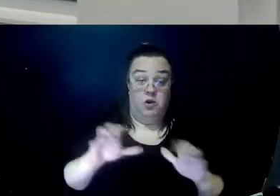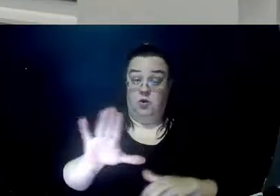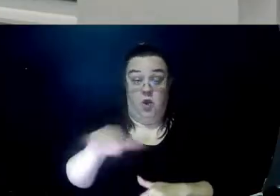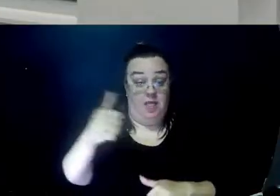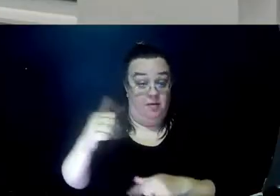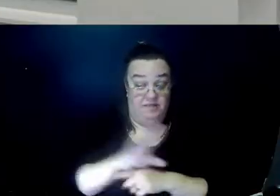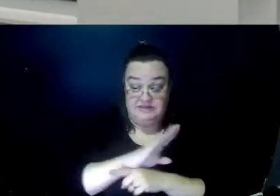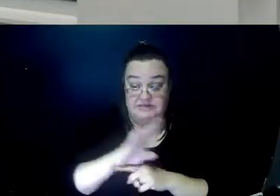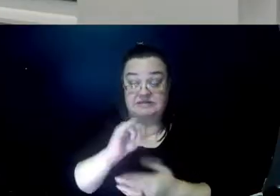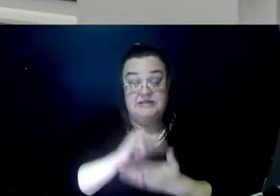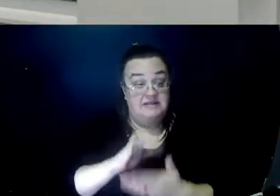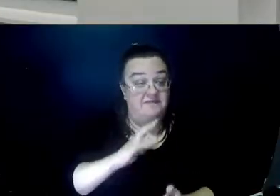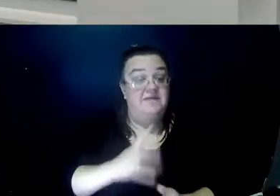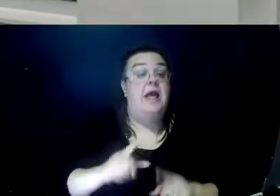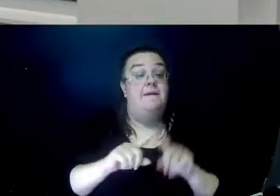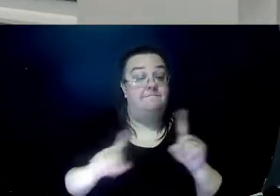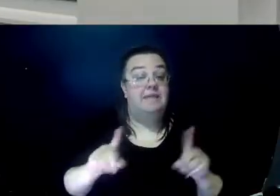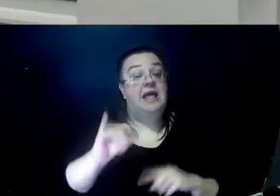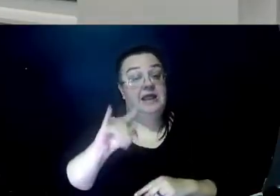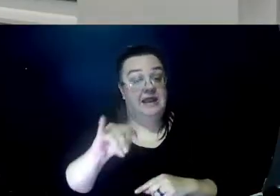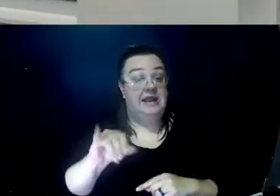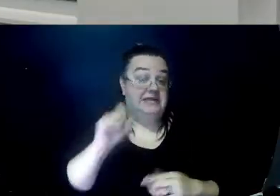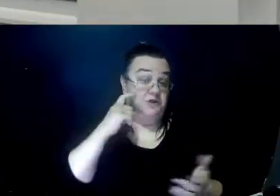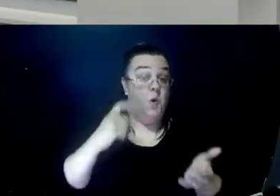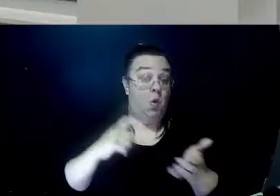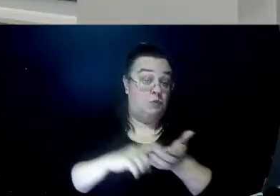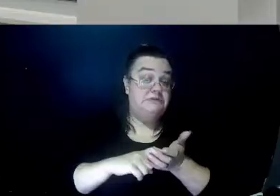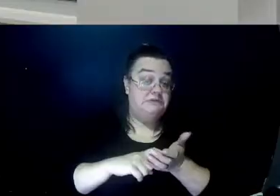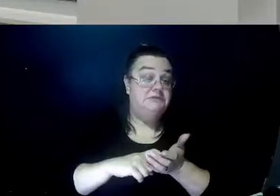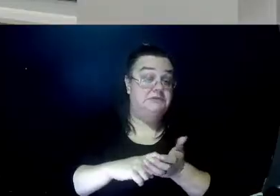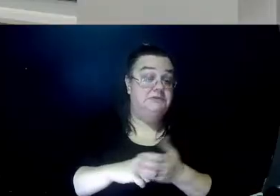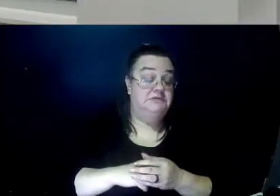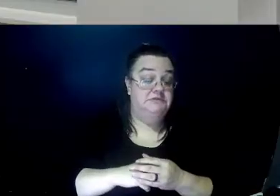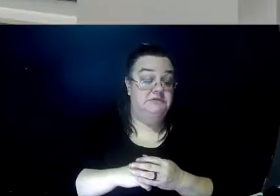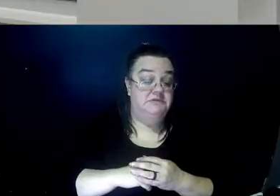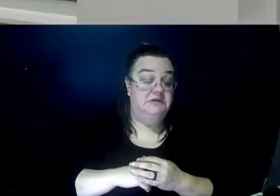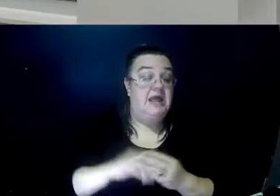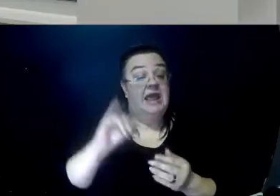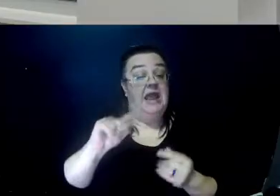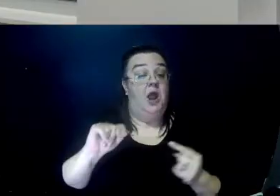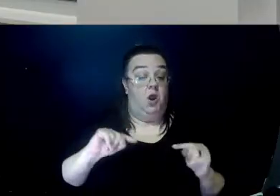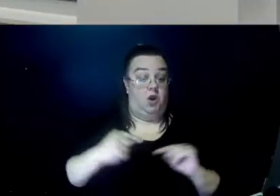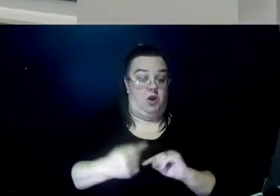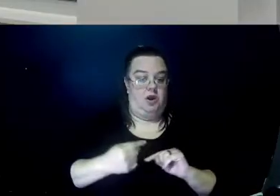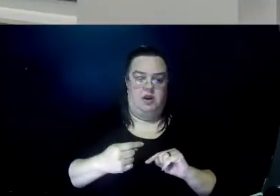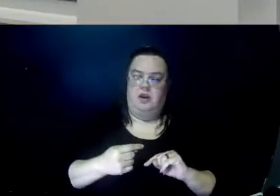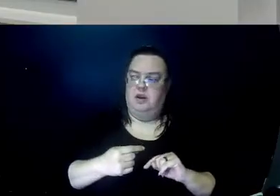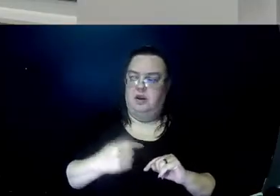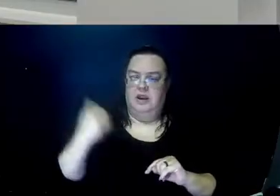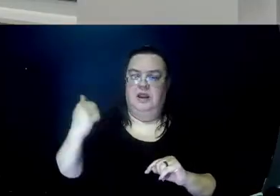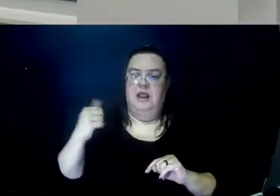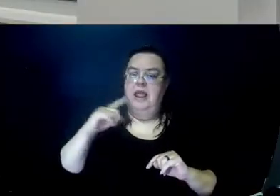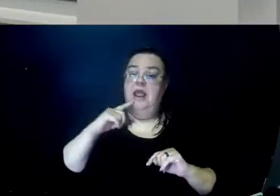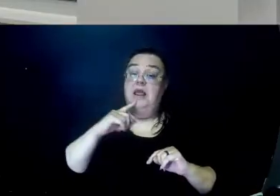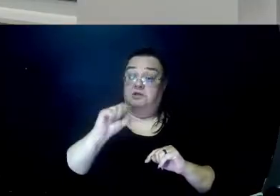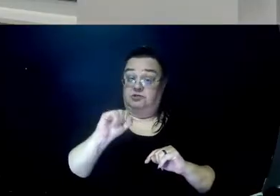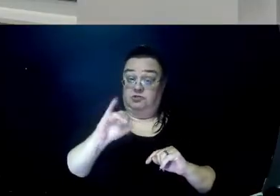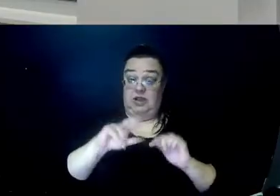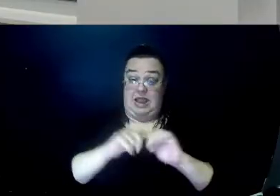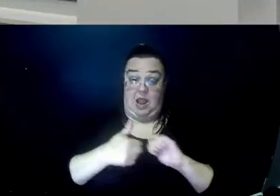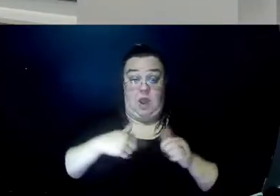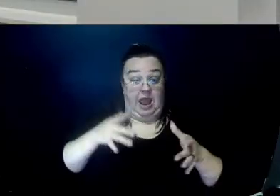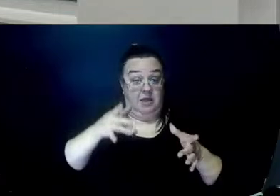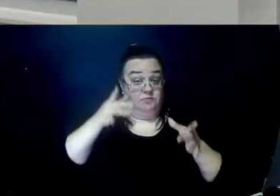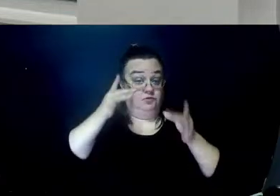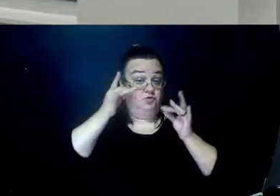fine. But it's noticed. And it hurts. How I absorb information, sir, may not be the